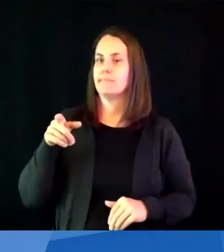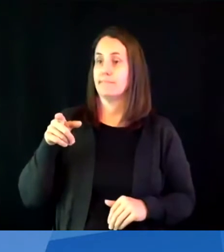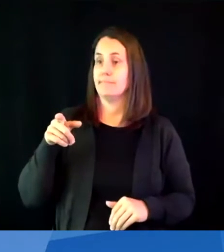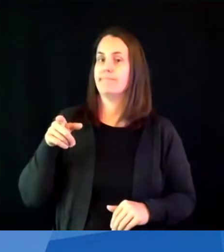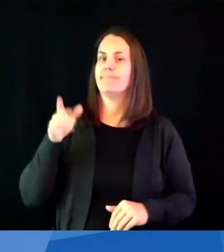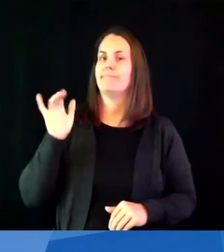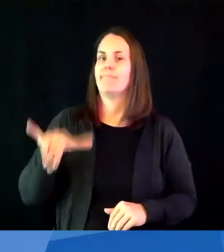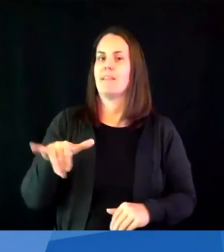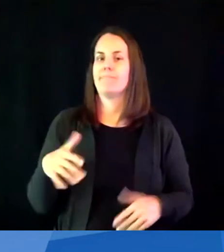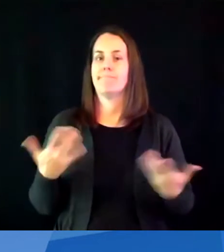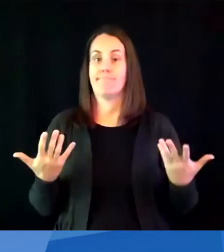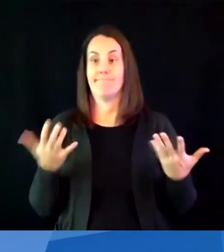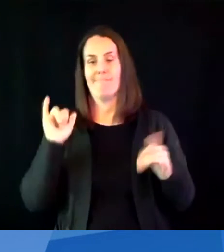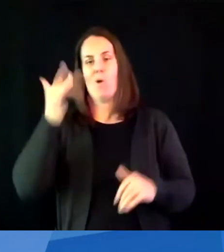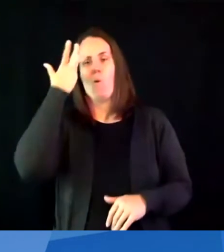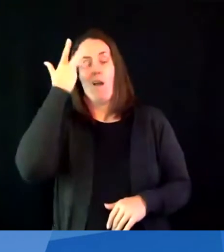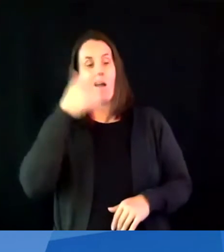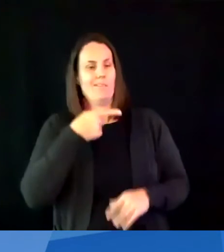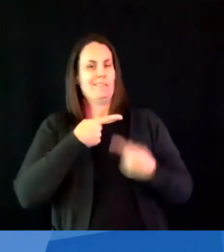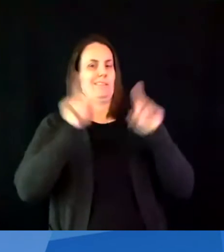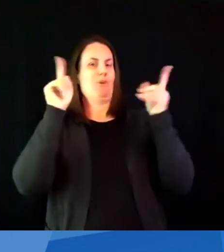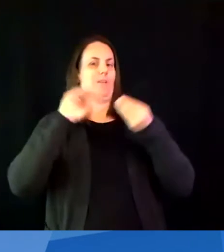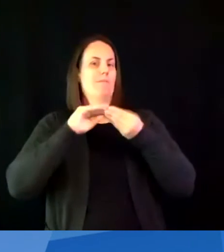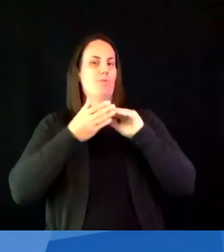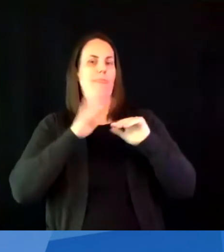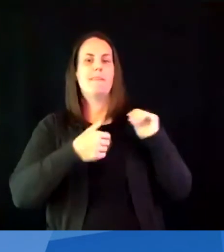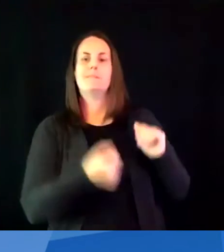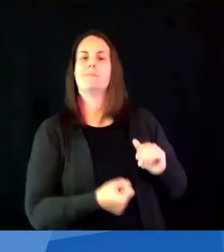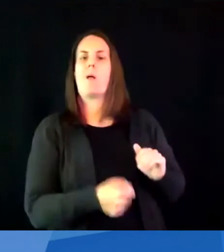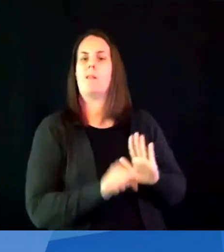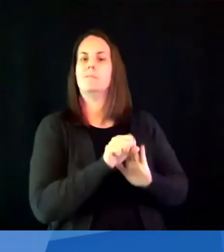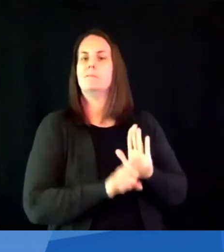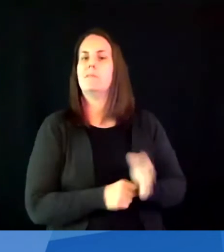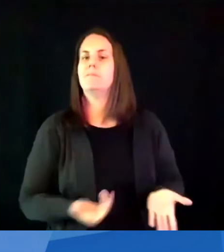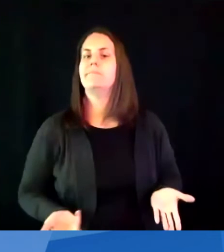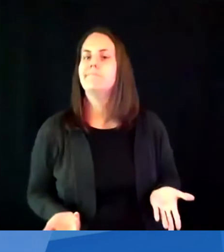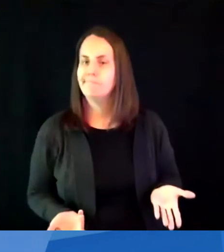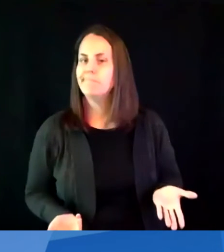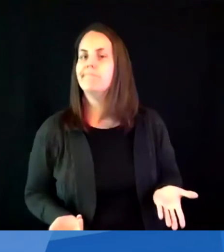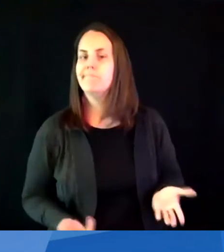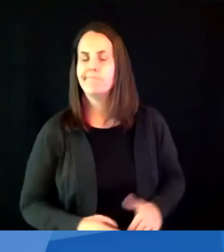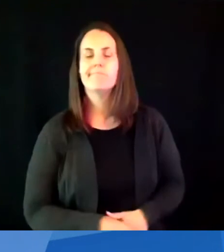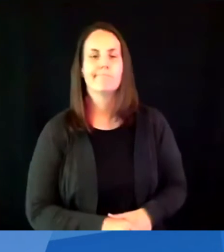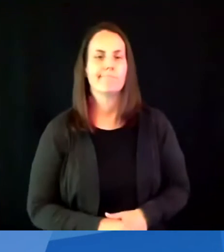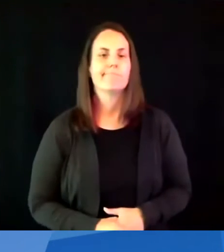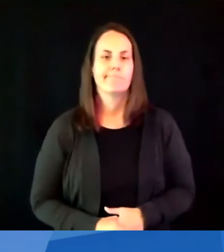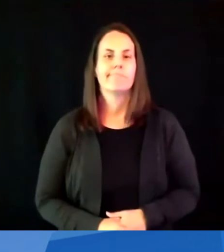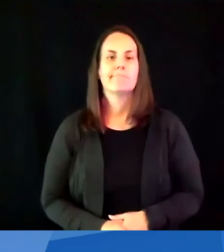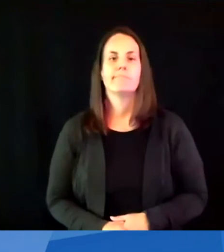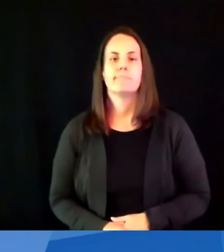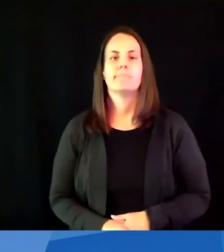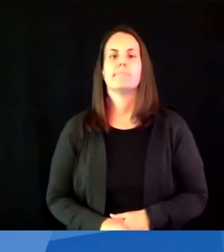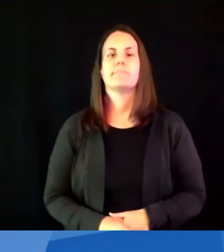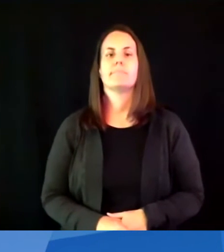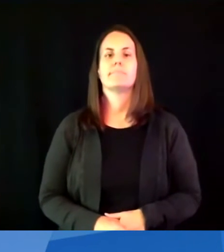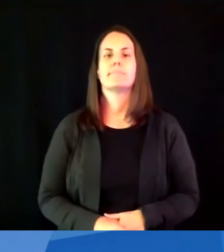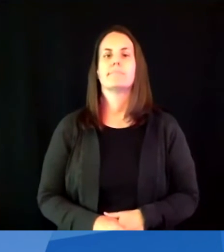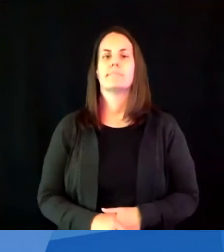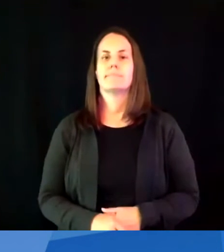Thank you for that. The next question to Lane Kimball at News 3 in Madison. Lane Kimball.